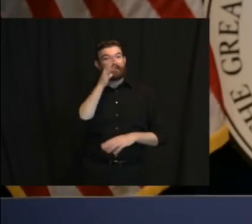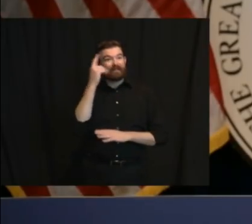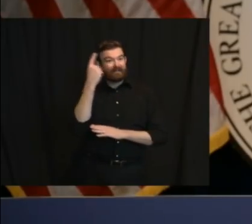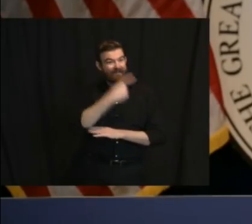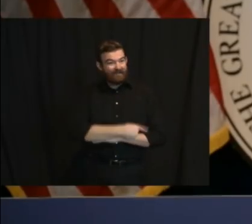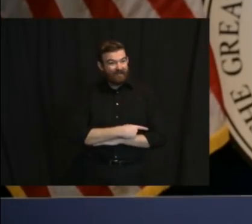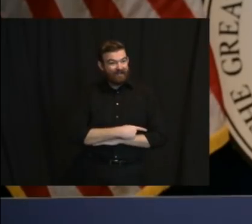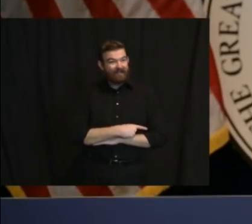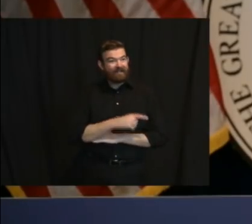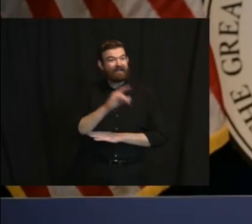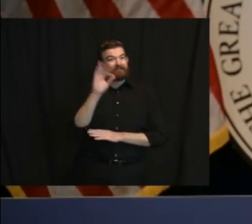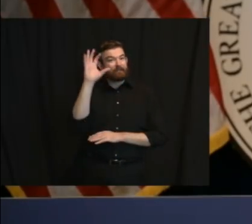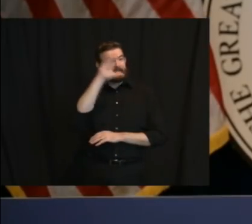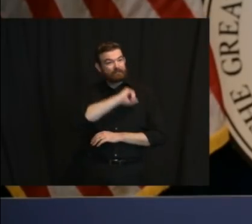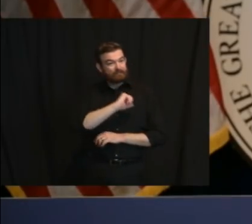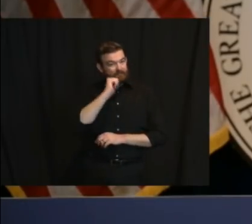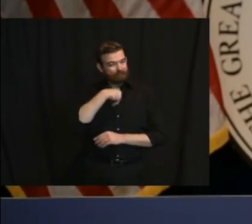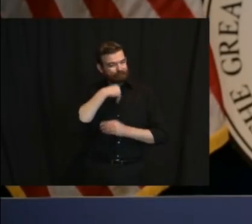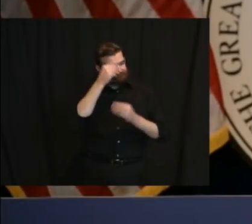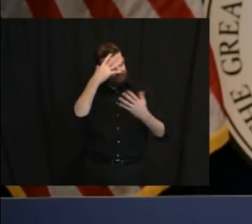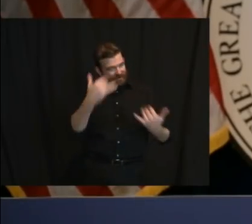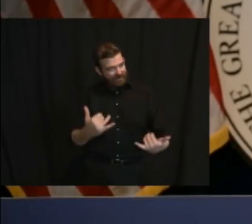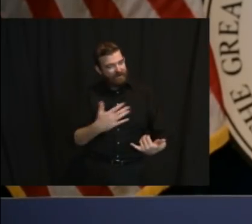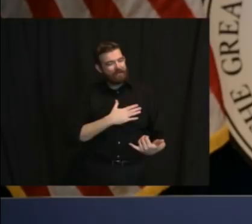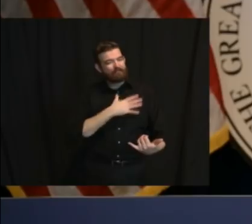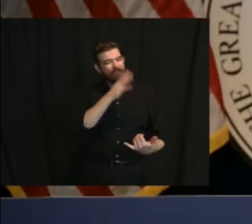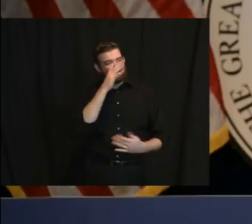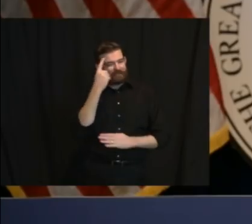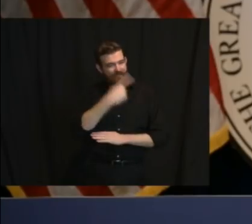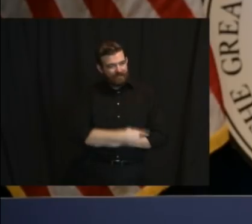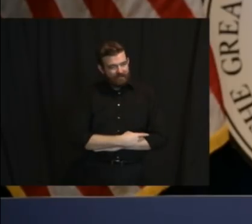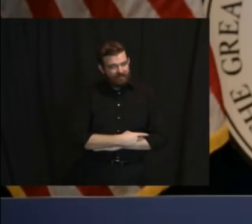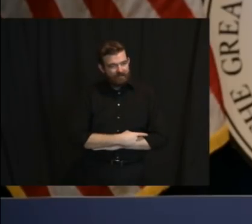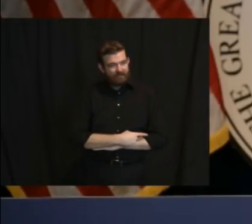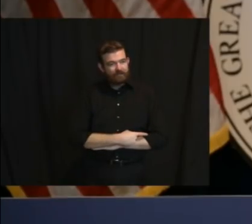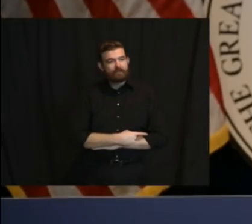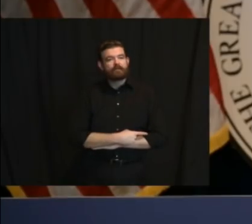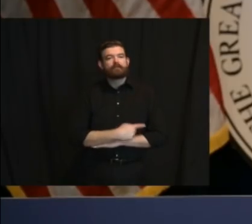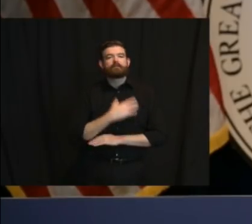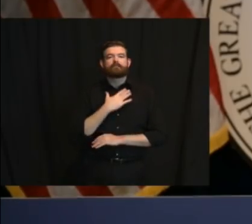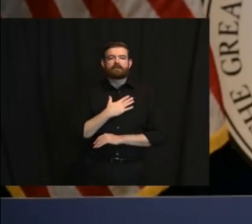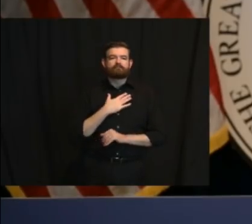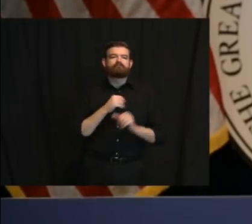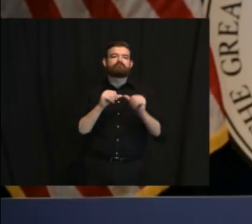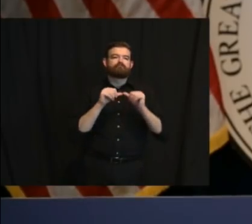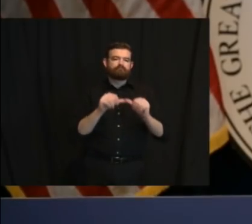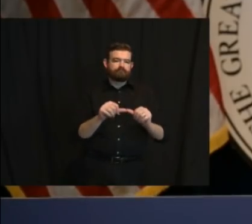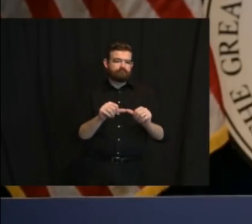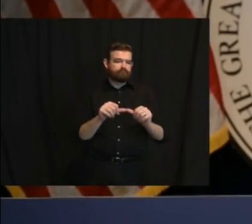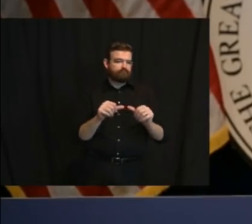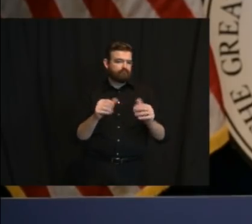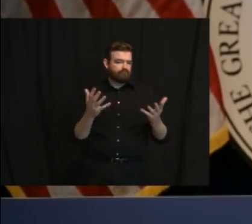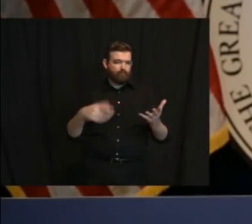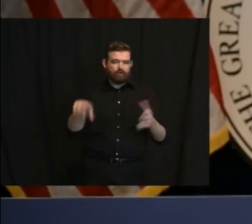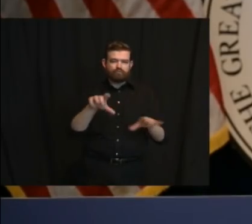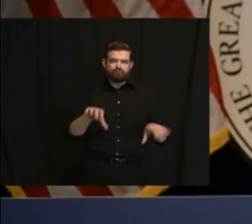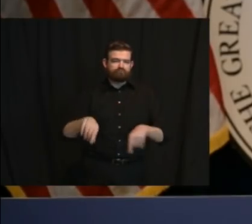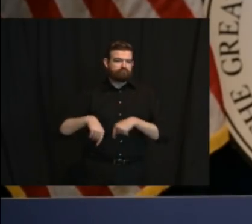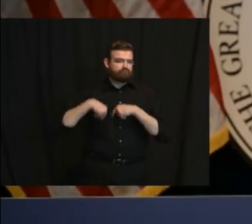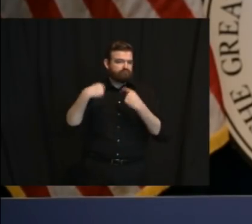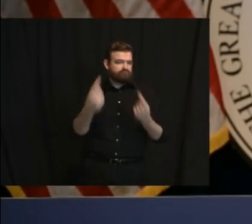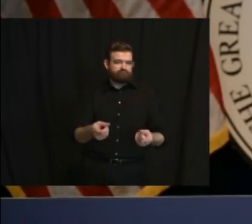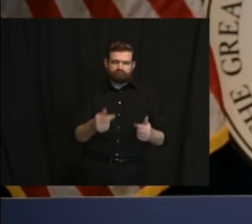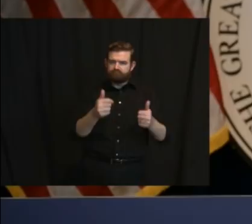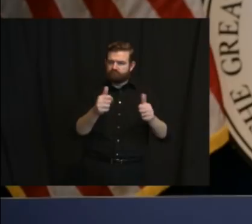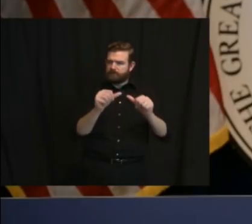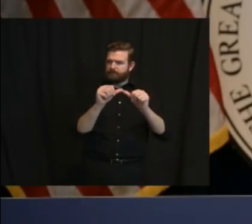for reminding us. And thirdly, folks, keep doing what you're doing. Just extraordinary work, with the exception of that very,